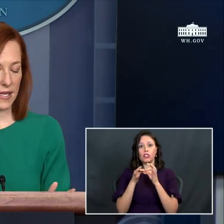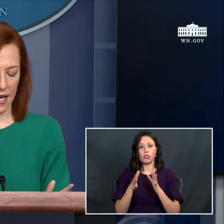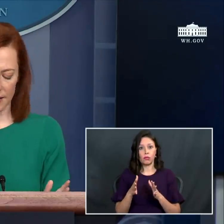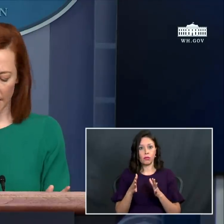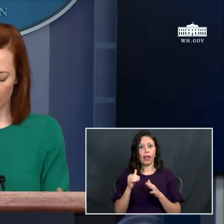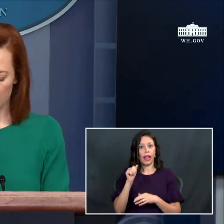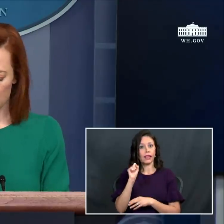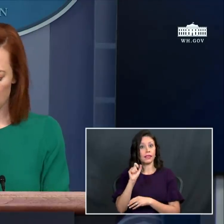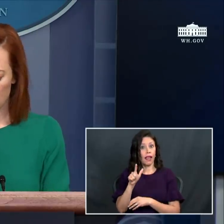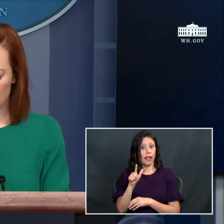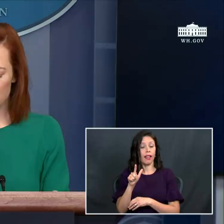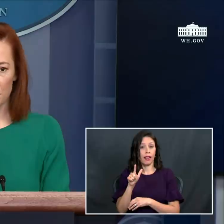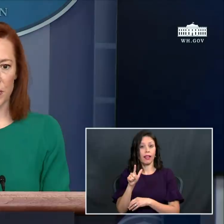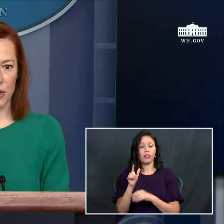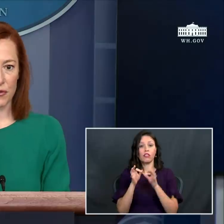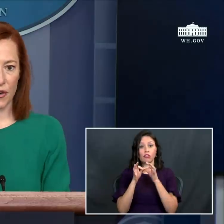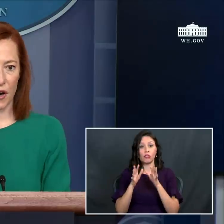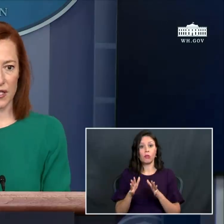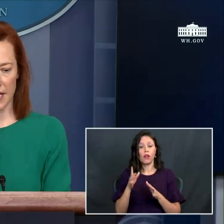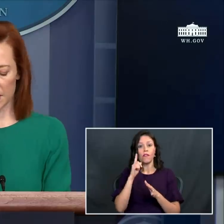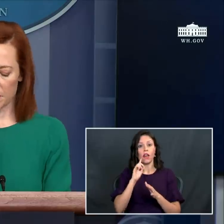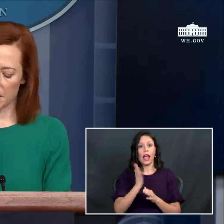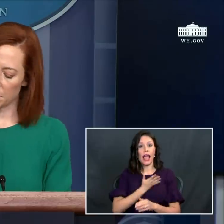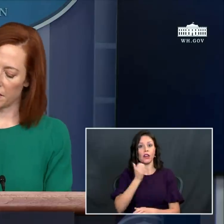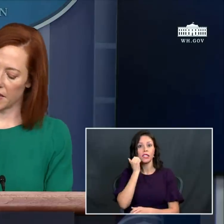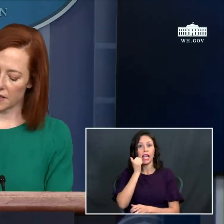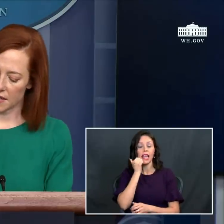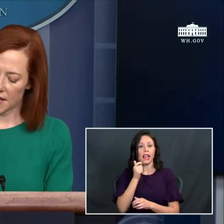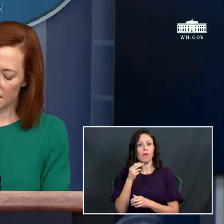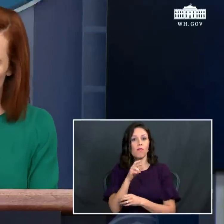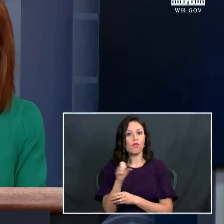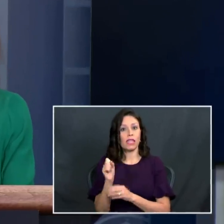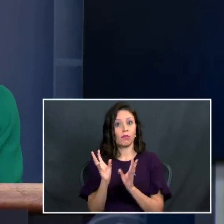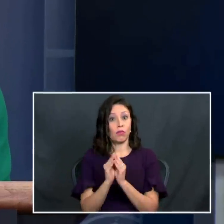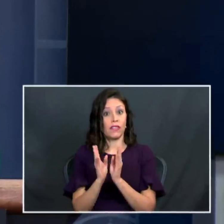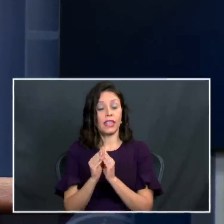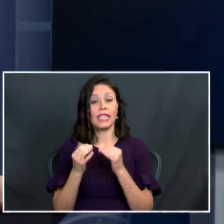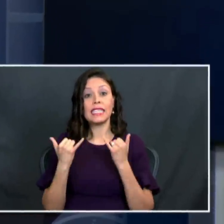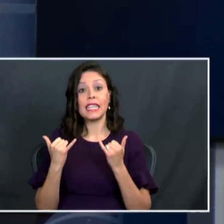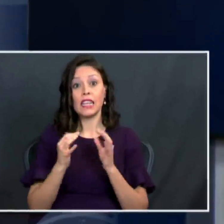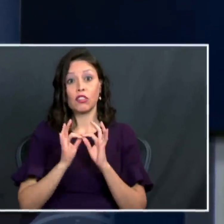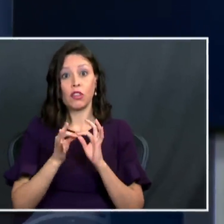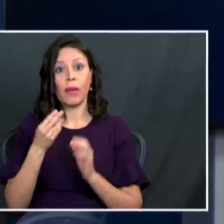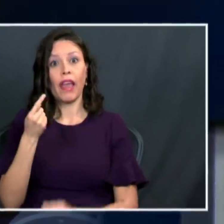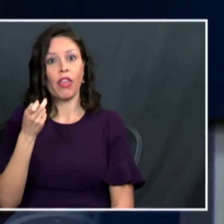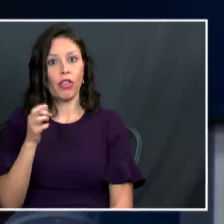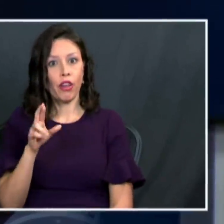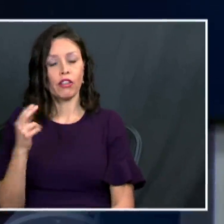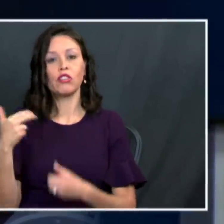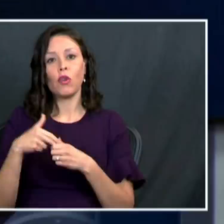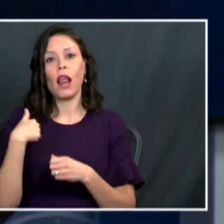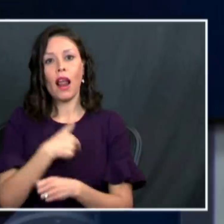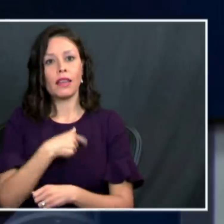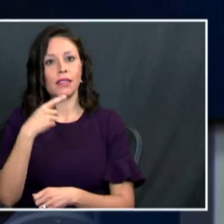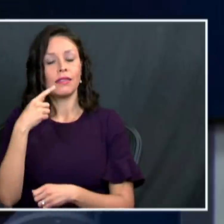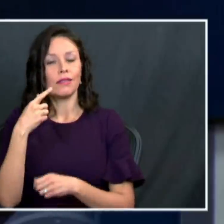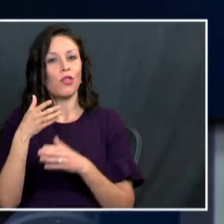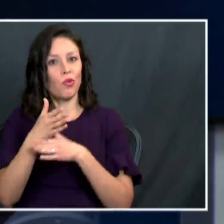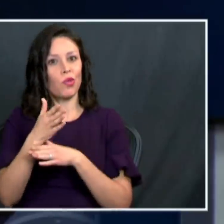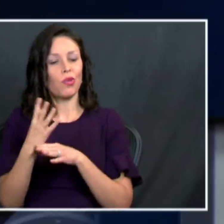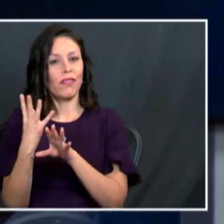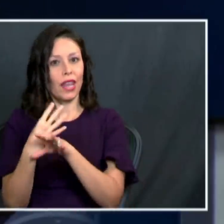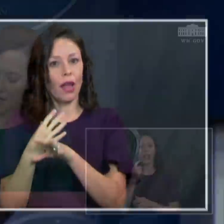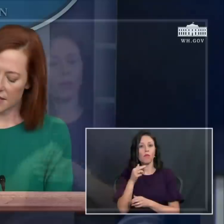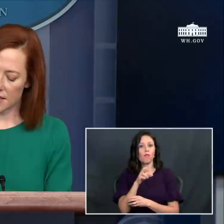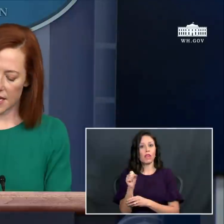an American Sign Language interpreter, for our daily press briefings. But the choice of interpreter has many people scratching their